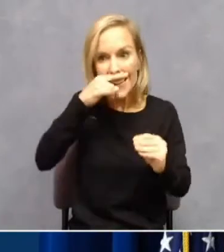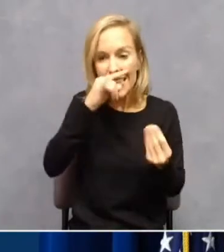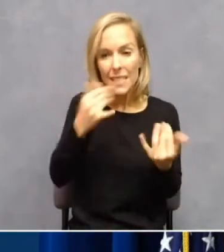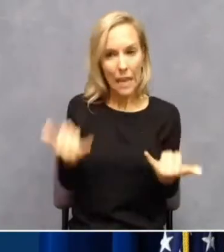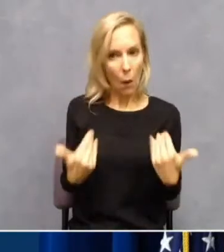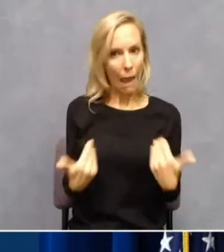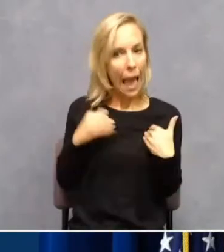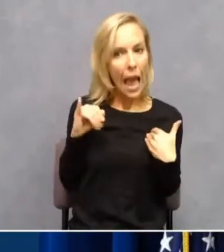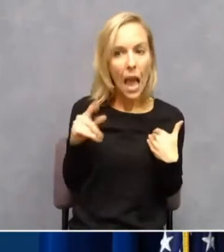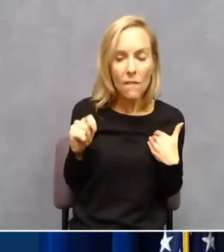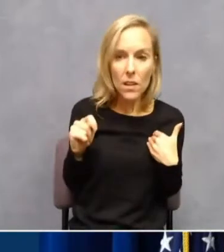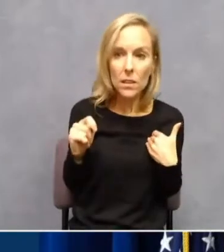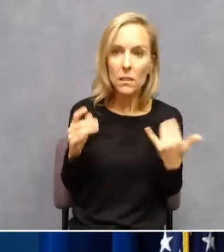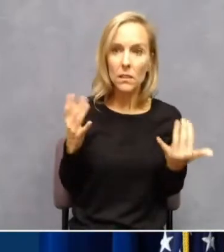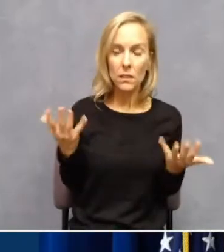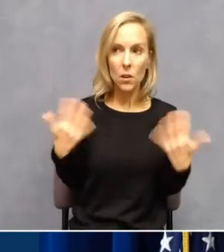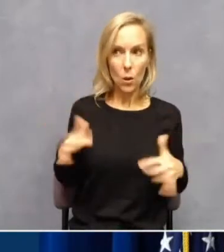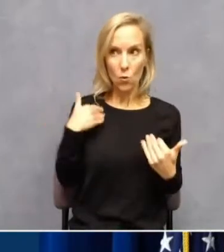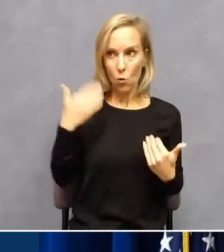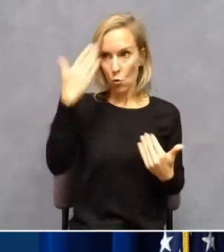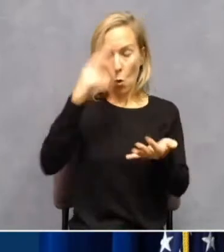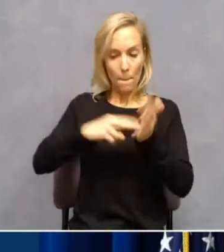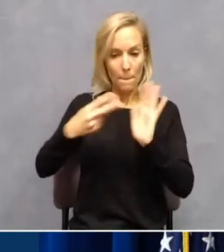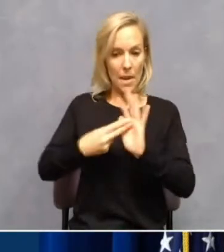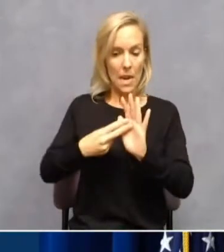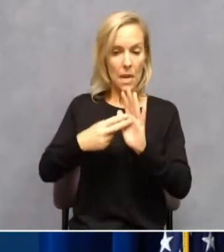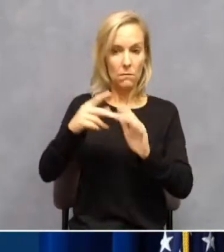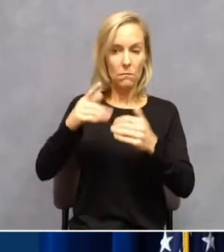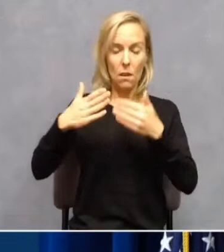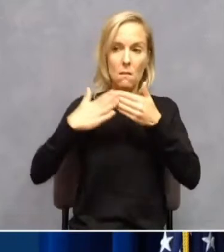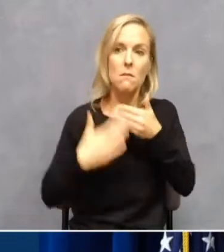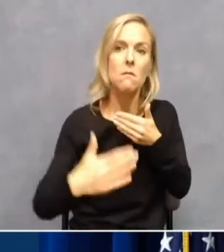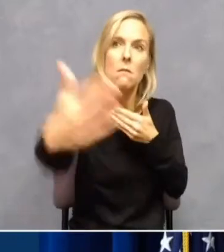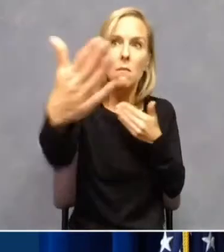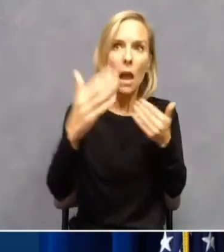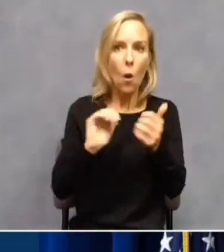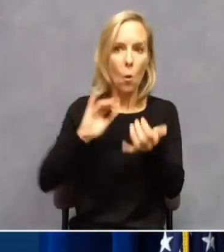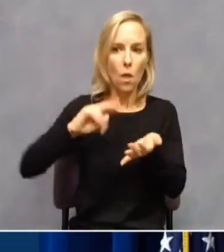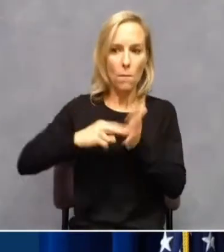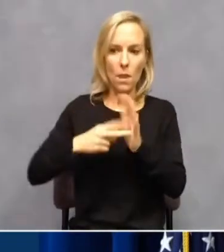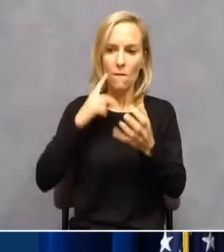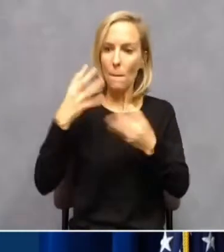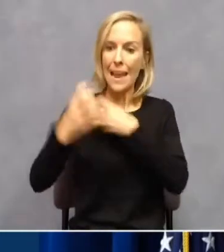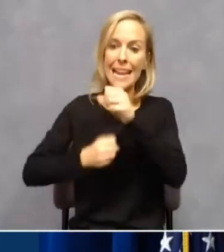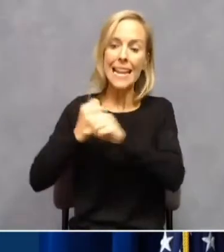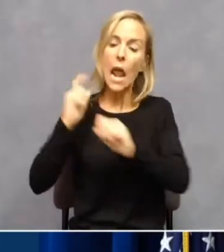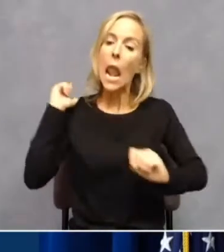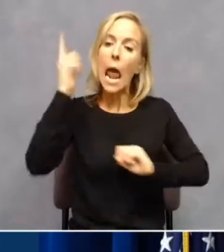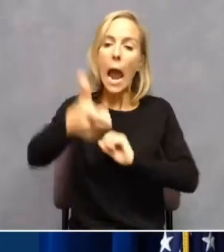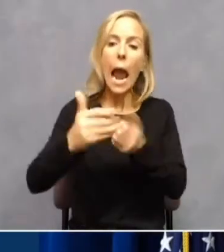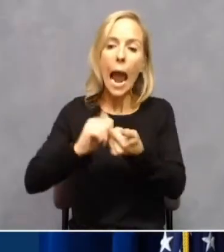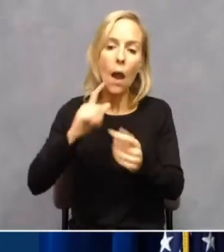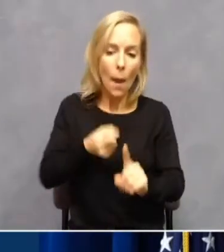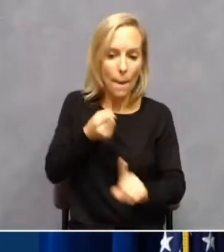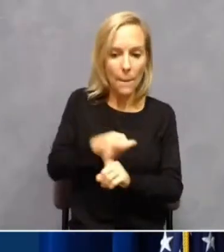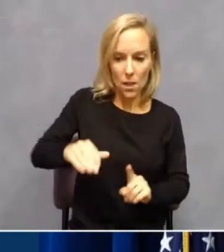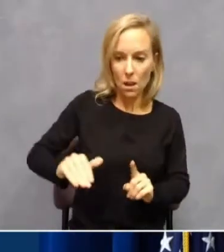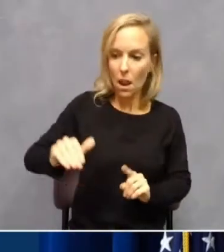full long-term impacts of this, let's mask up and let's knock our numbers down so there are fewer kids that have to go through this.